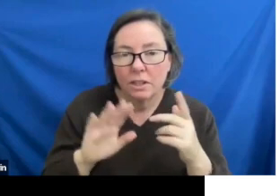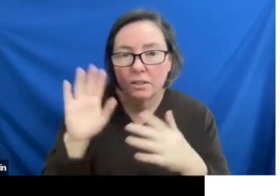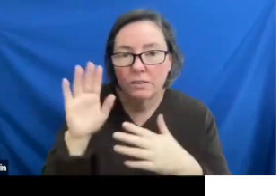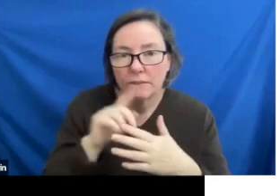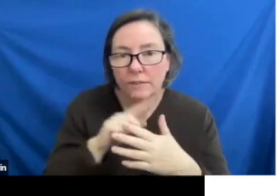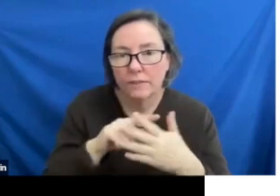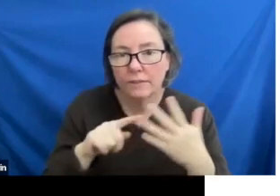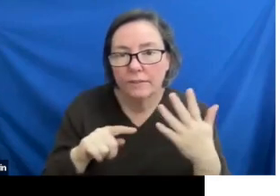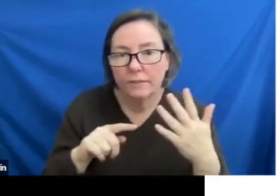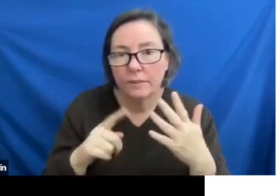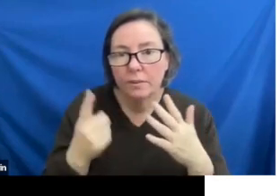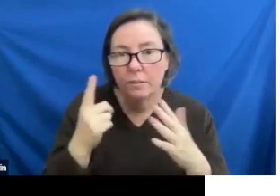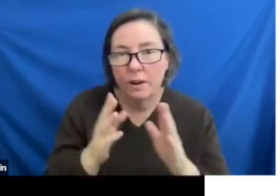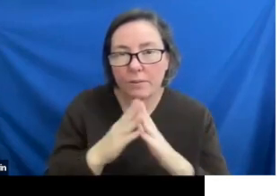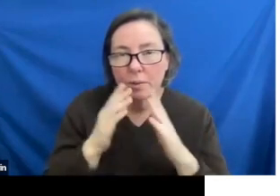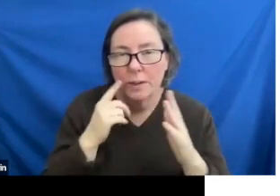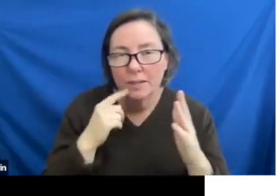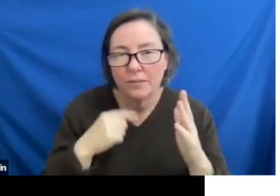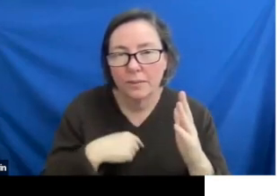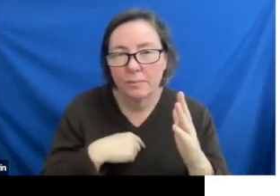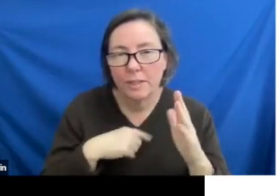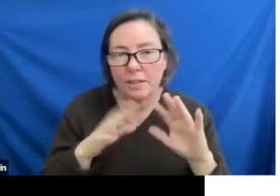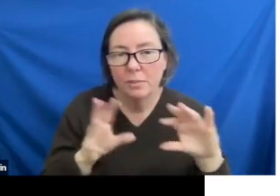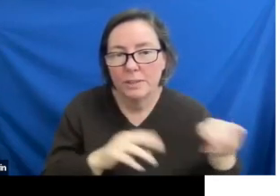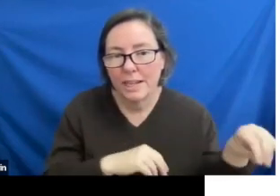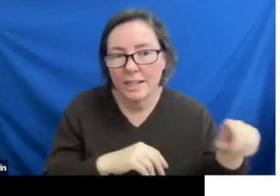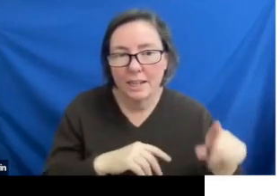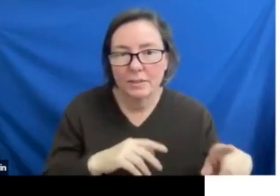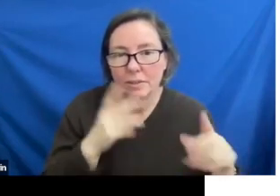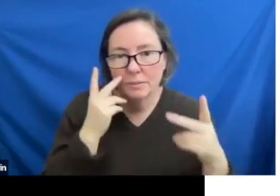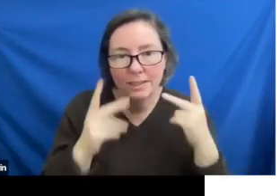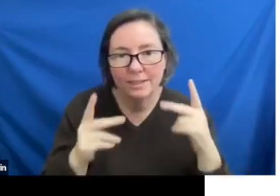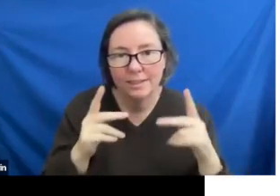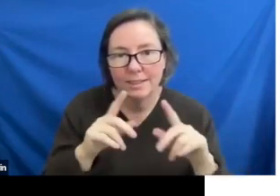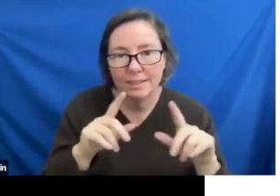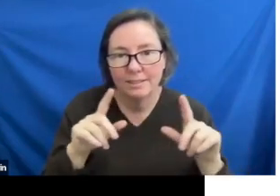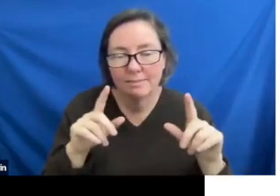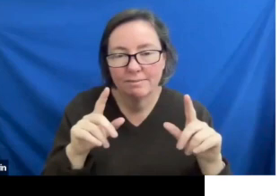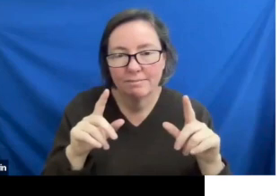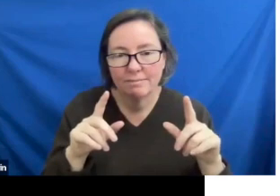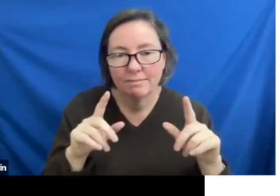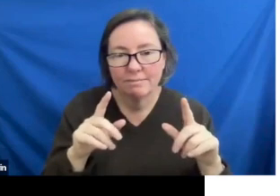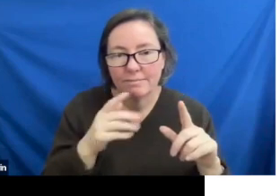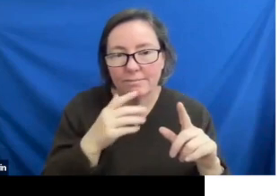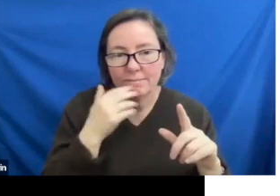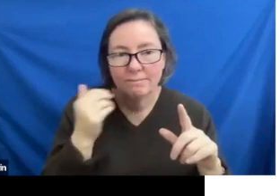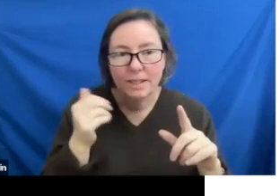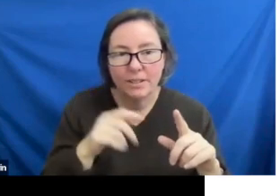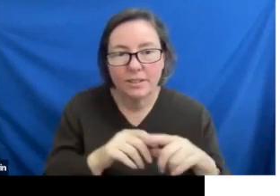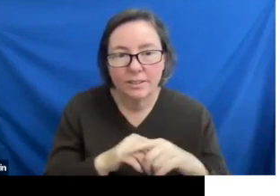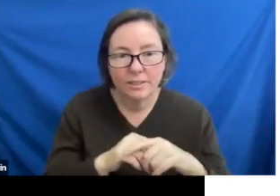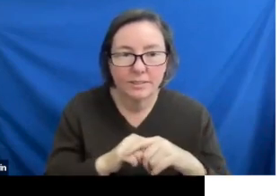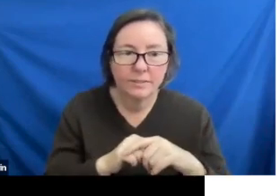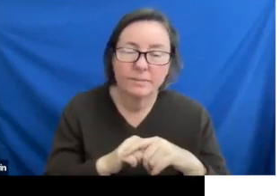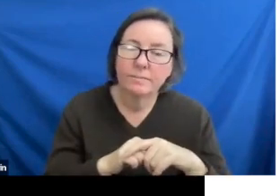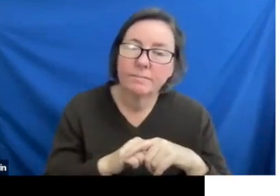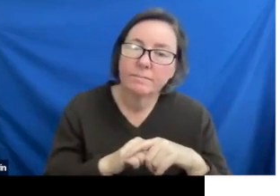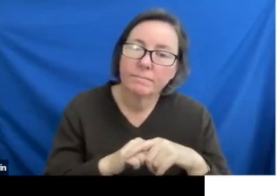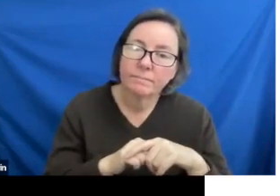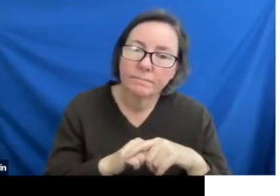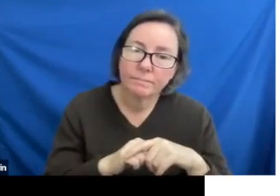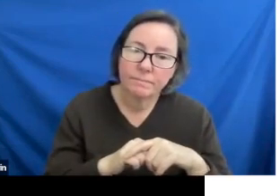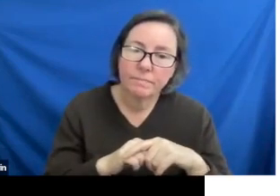me to take down the screen so that we can see questions and answers. And I'd just like